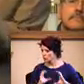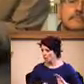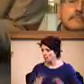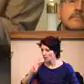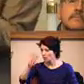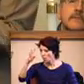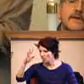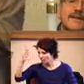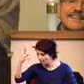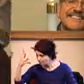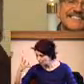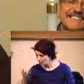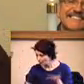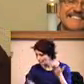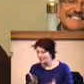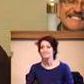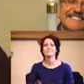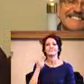a